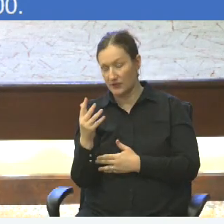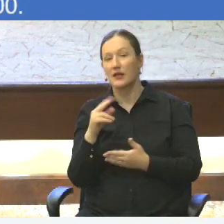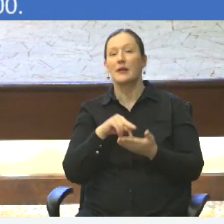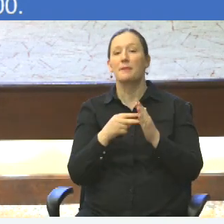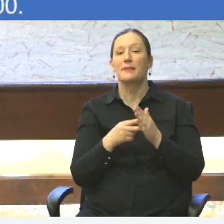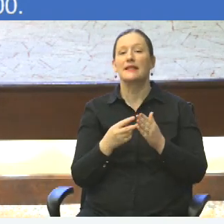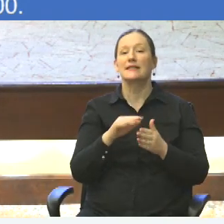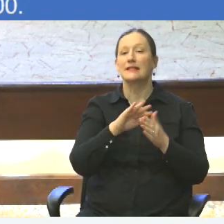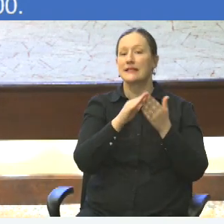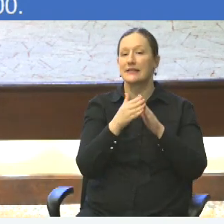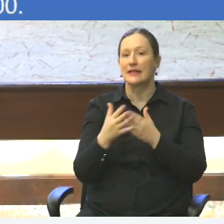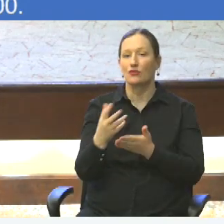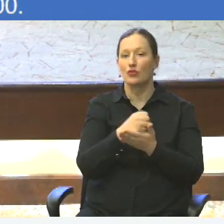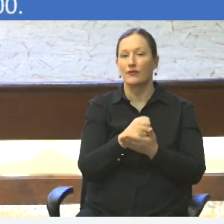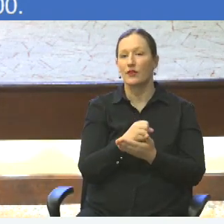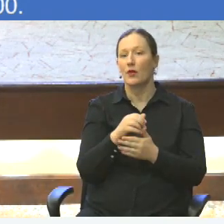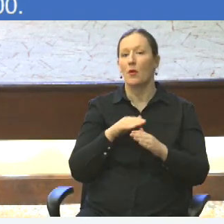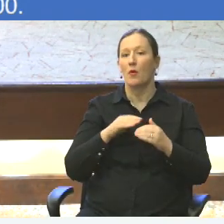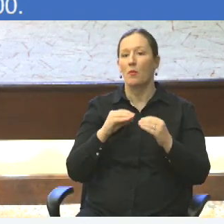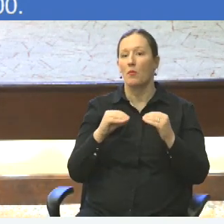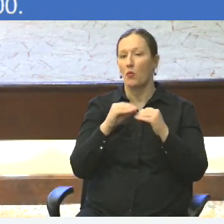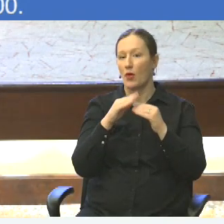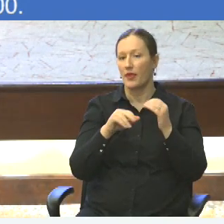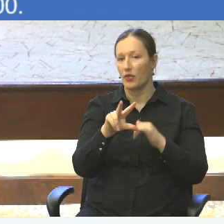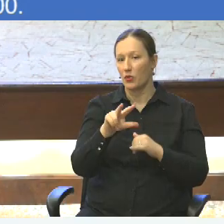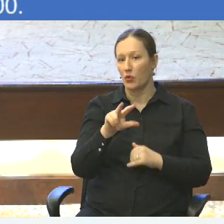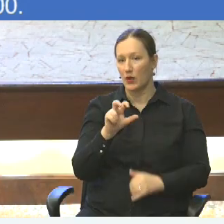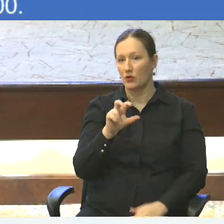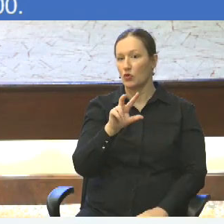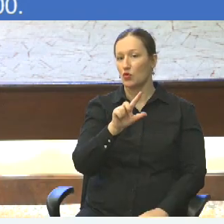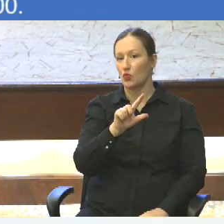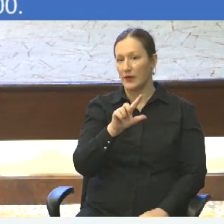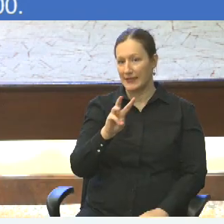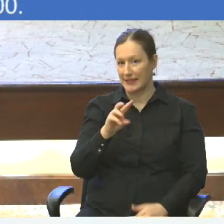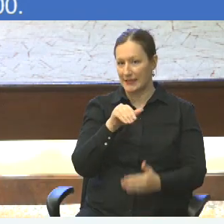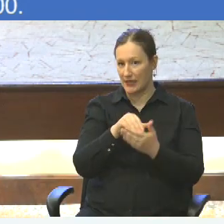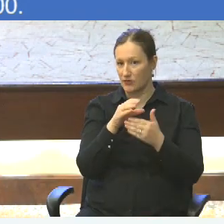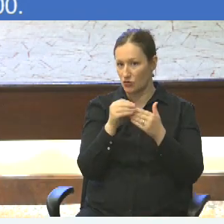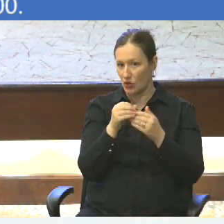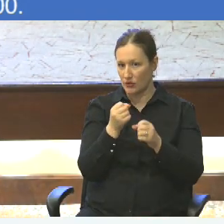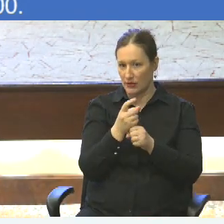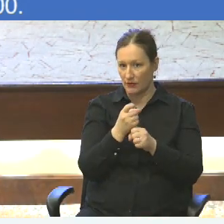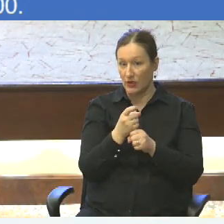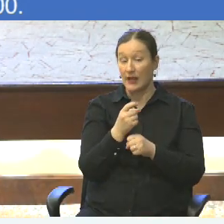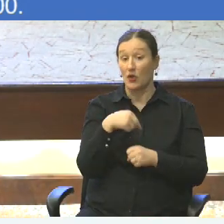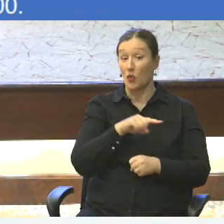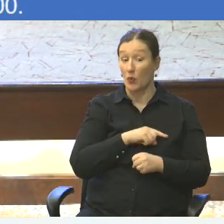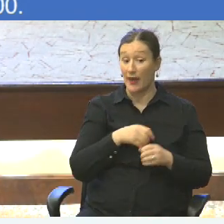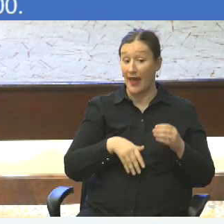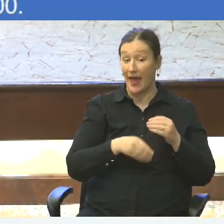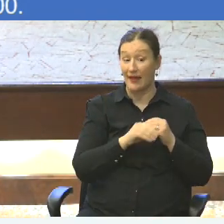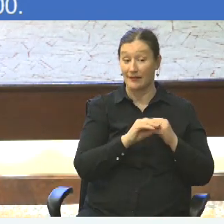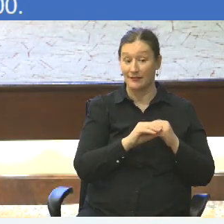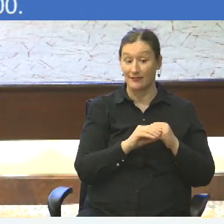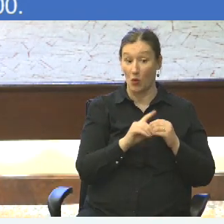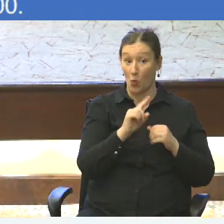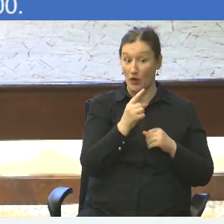generate over $326,000 a year. And for each additional dollar above $5 could generate